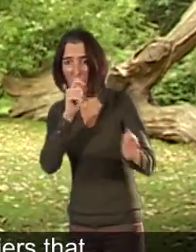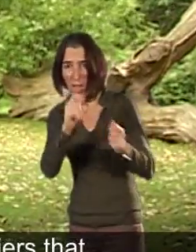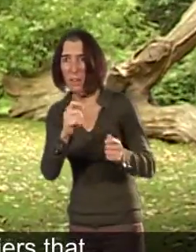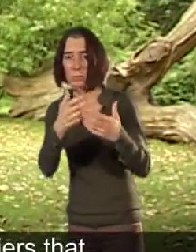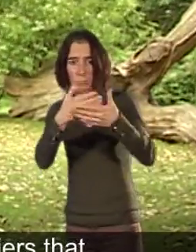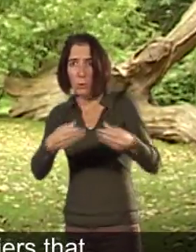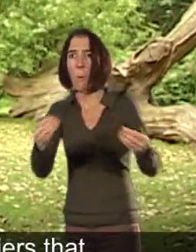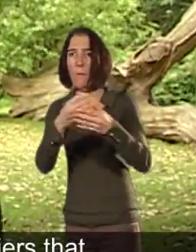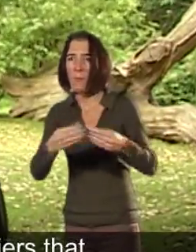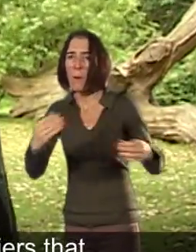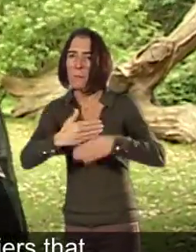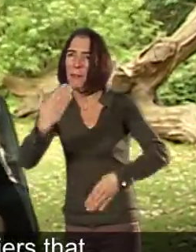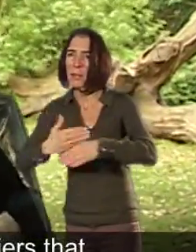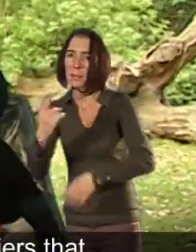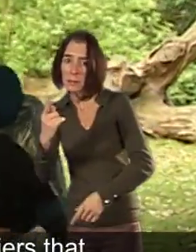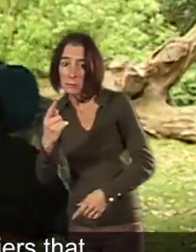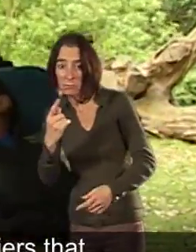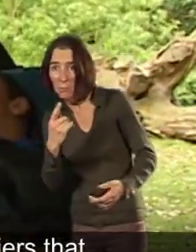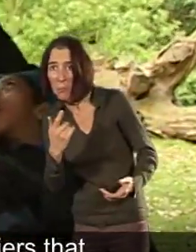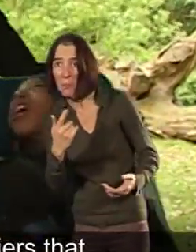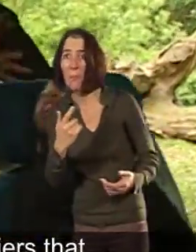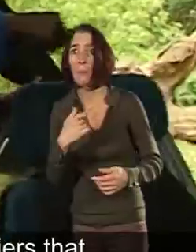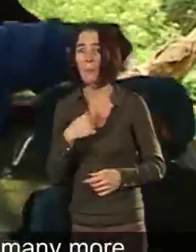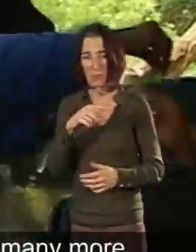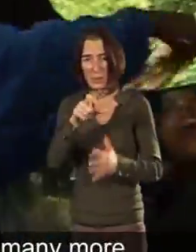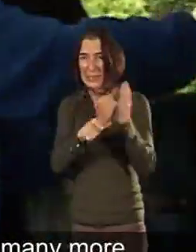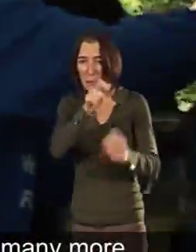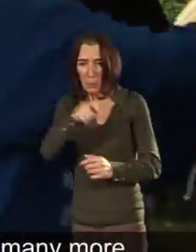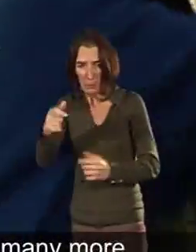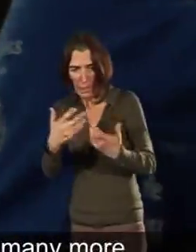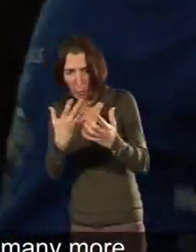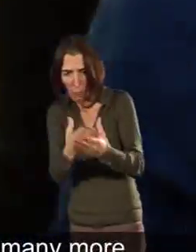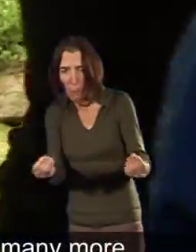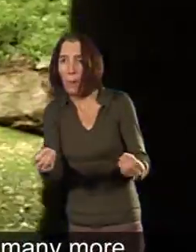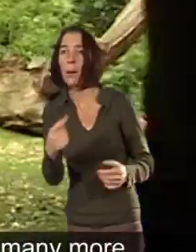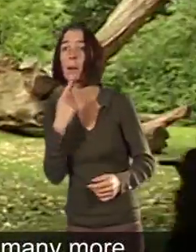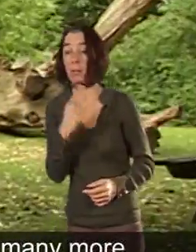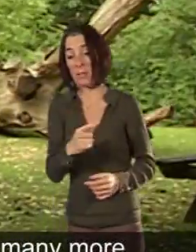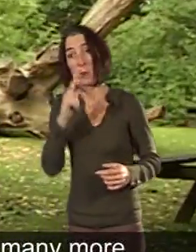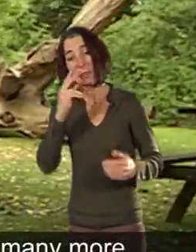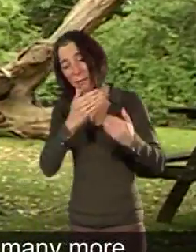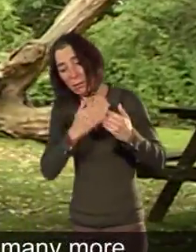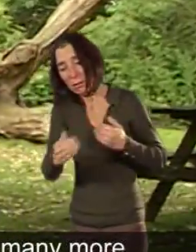solutions to remove the barriers that disabled pupils face in school? The material